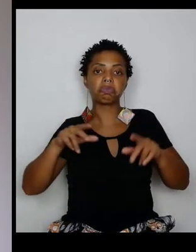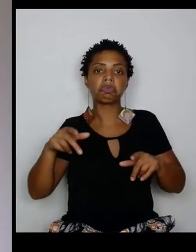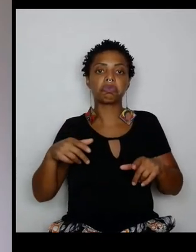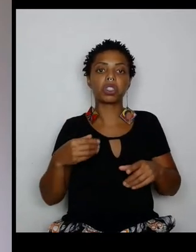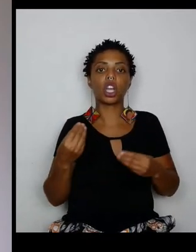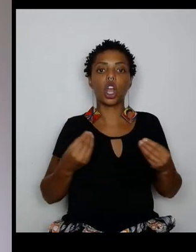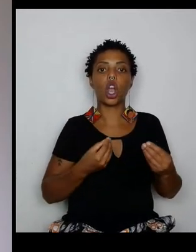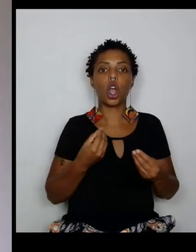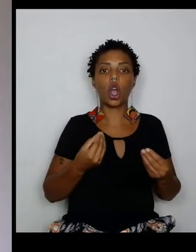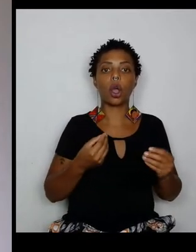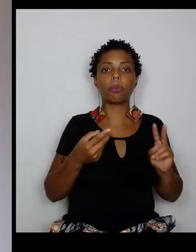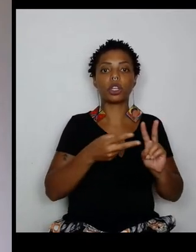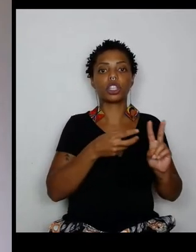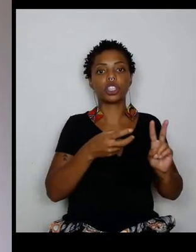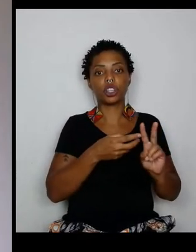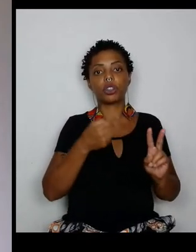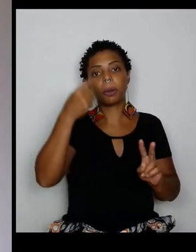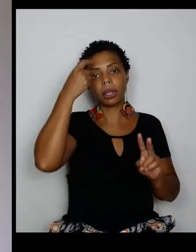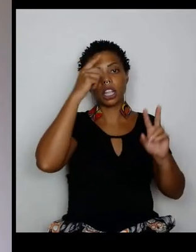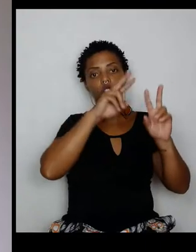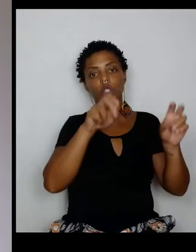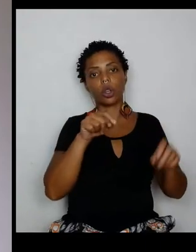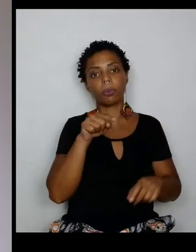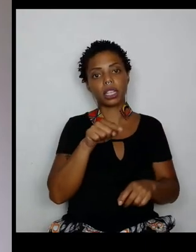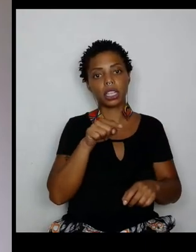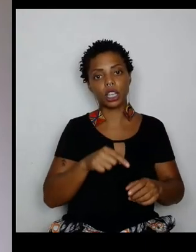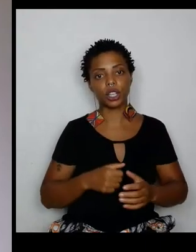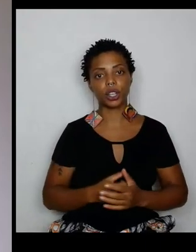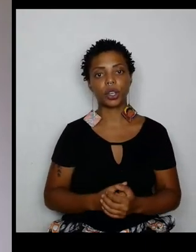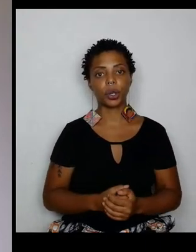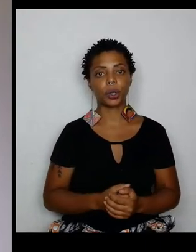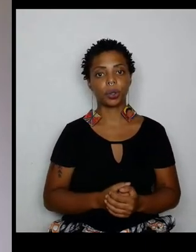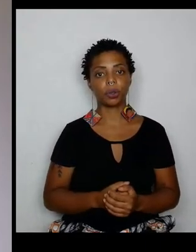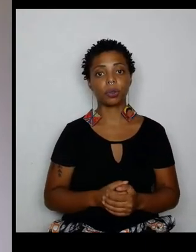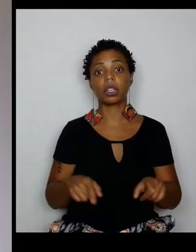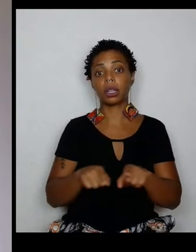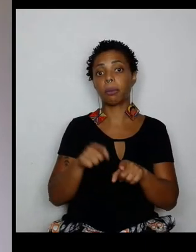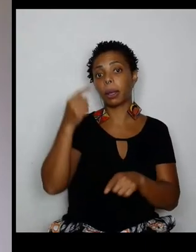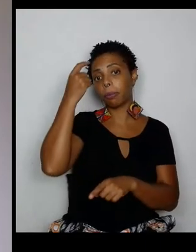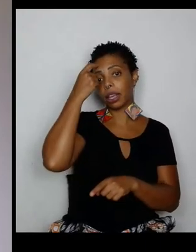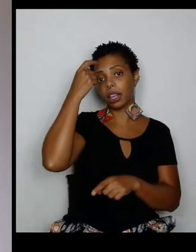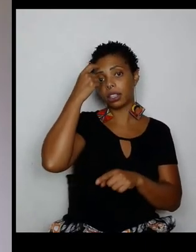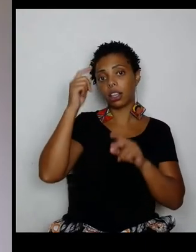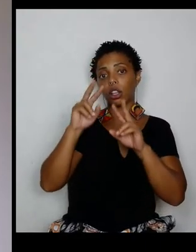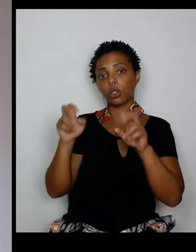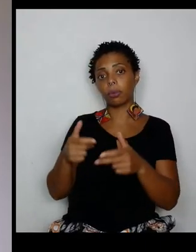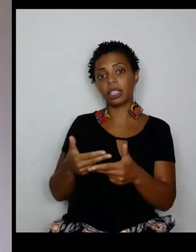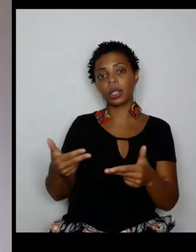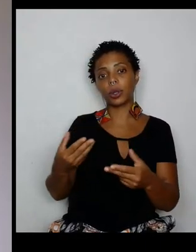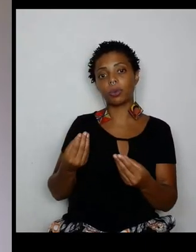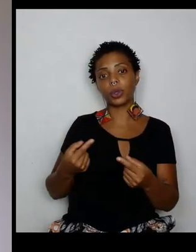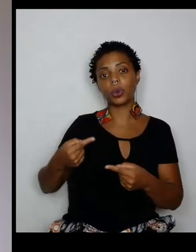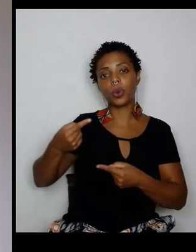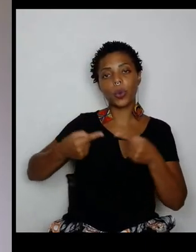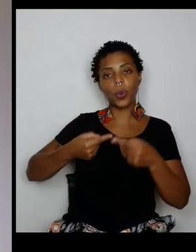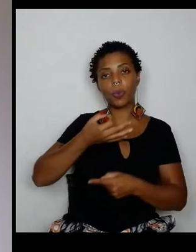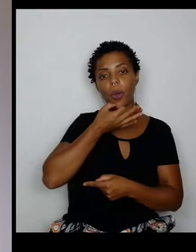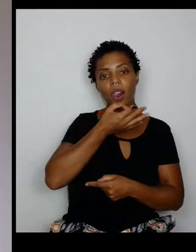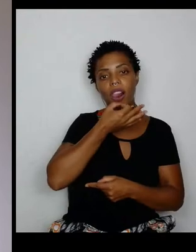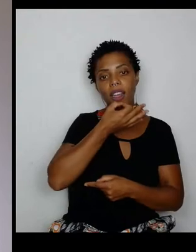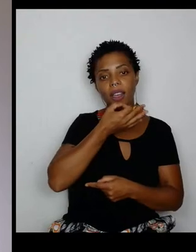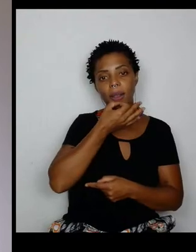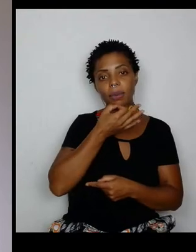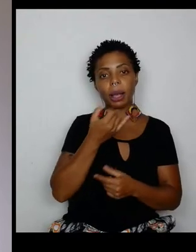these different um polemical issues and saying that though it also seems with gogan you know that the